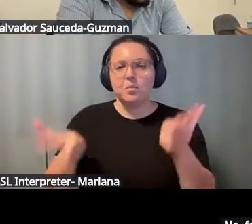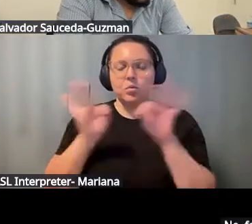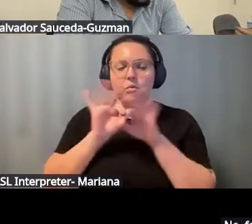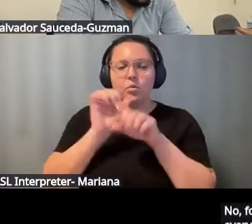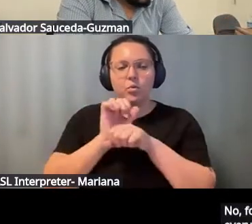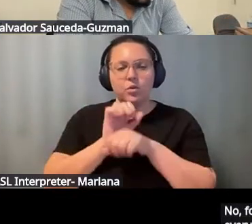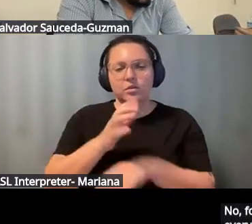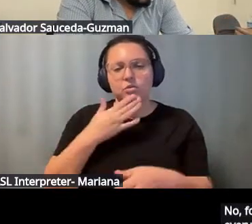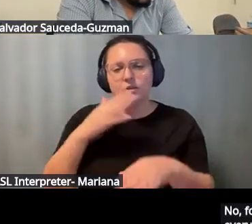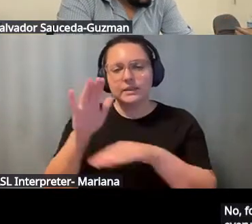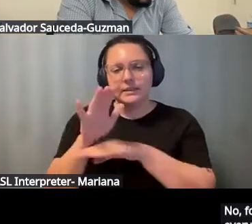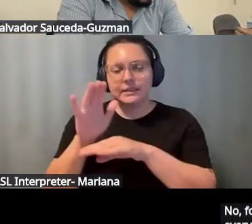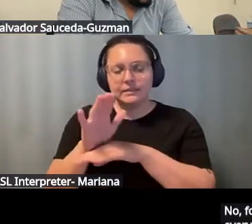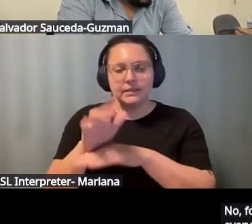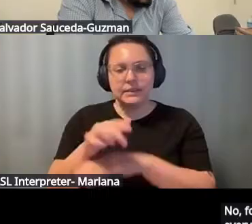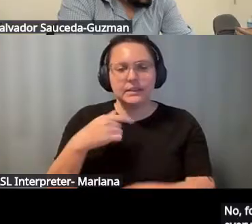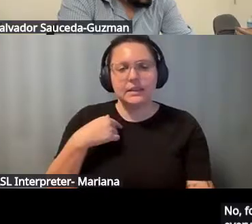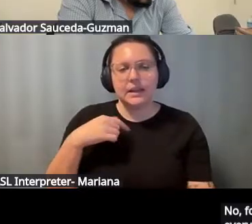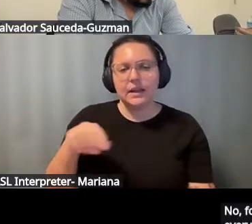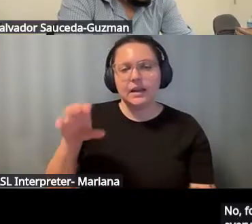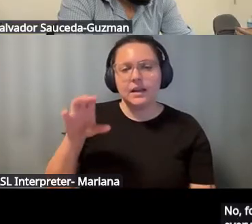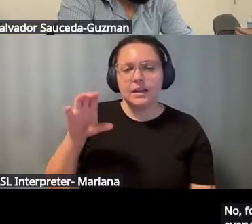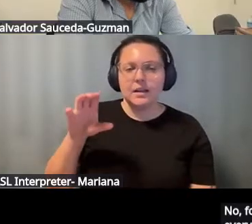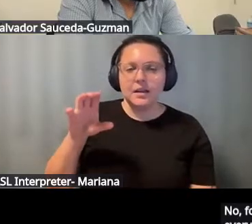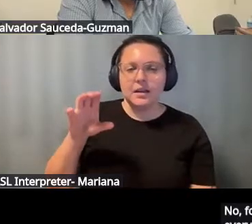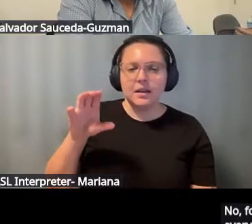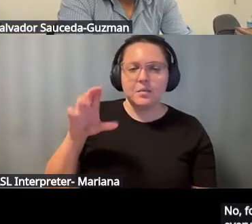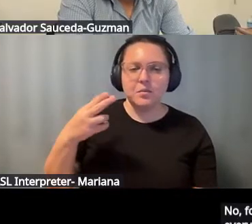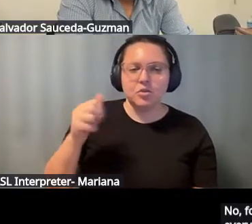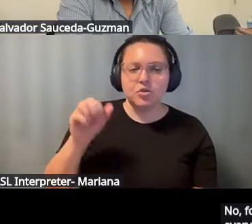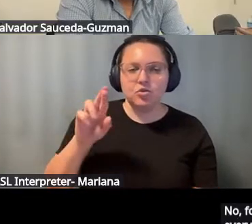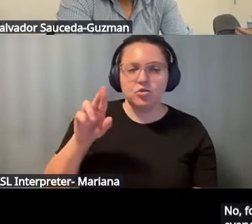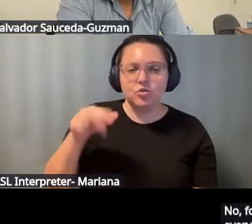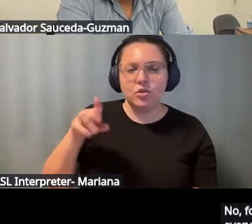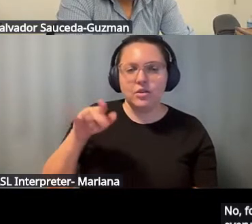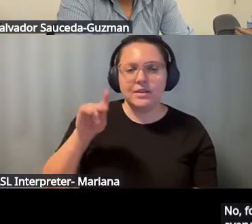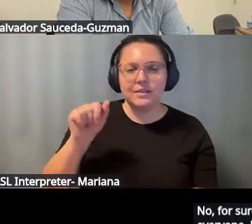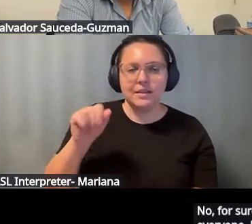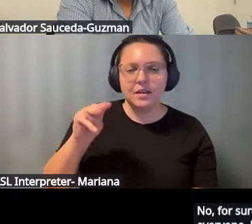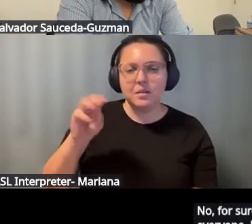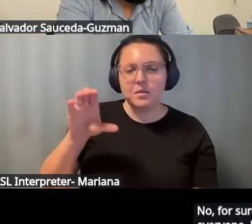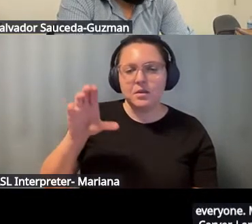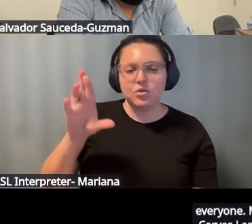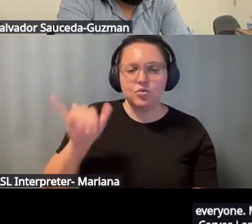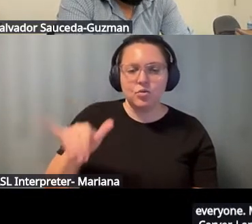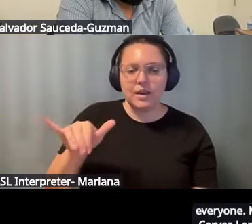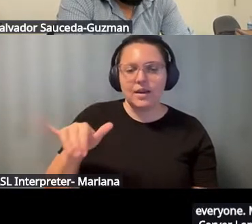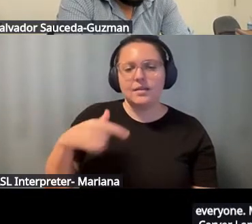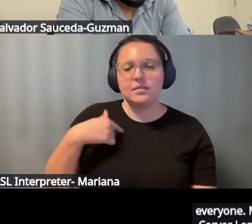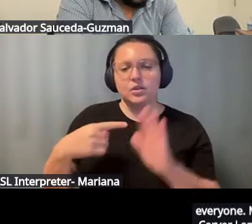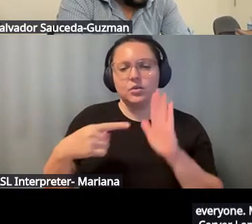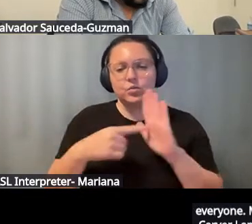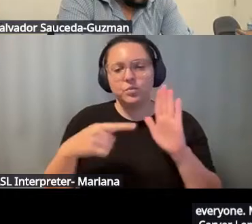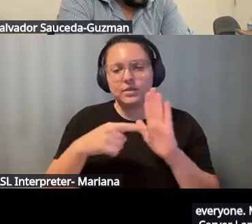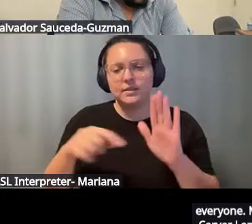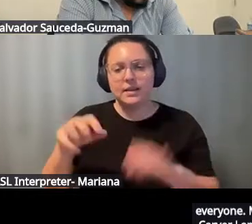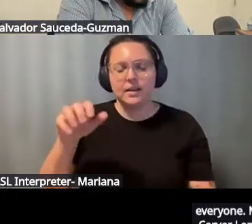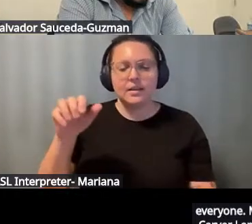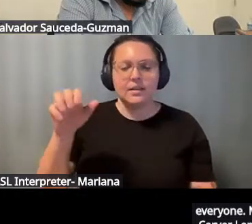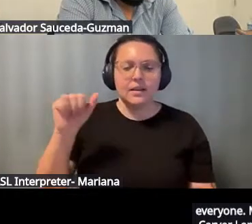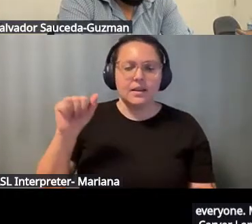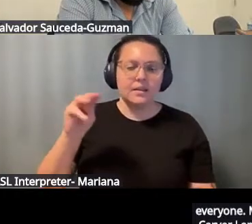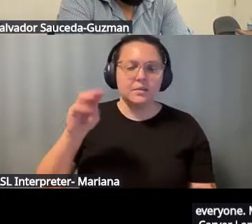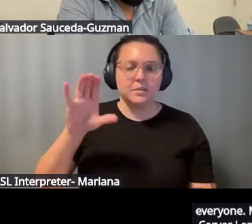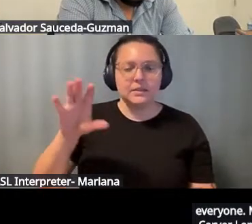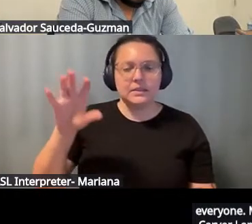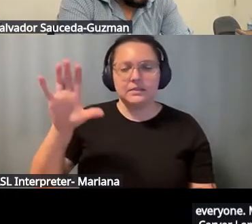McCray, Commissioner for ANC 5D06, representing Trinidad, Carver, Langston, the area that cuts across Bladensburg Road and